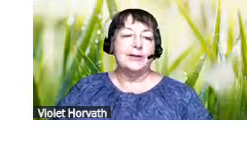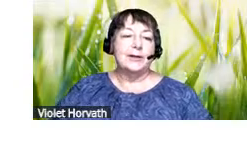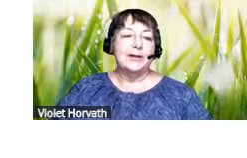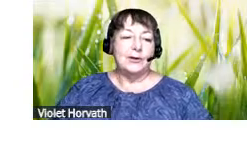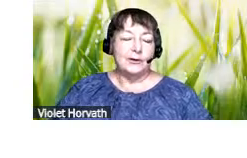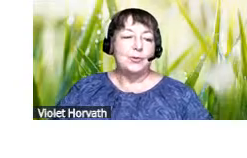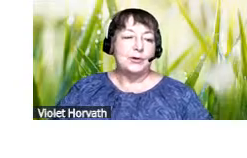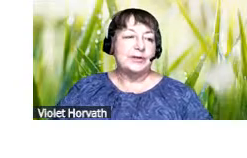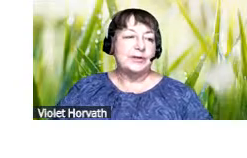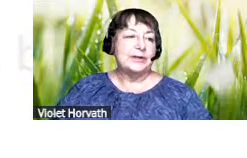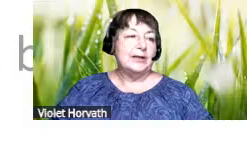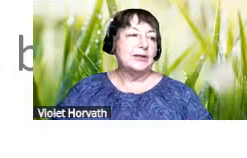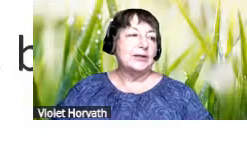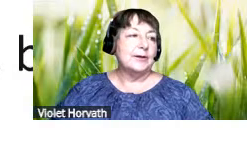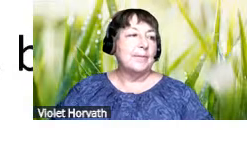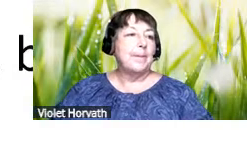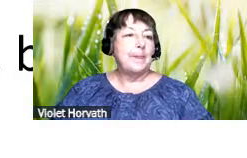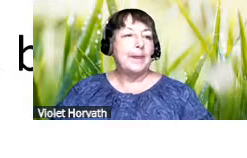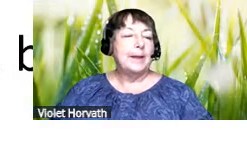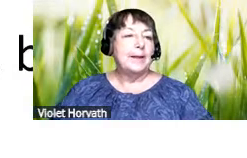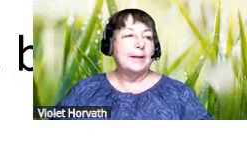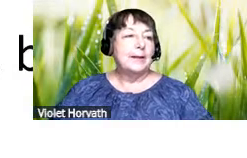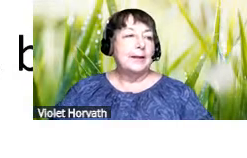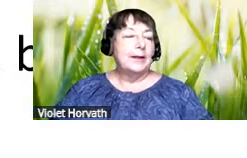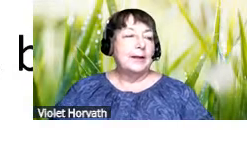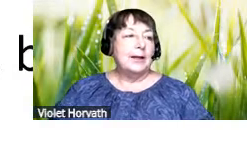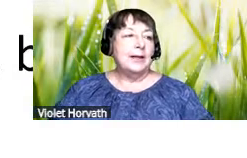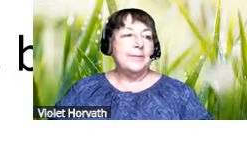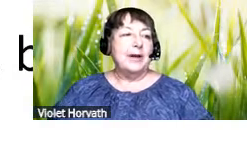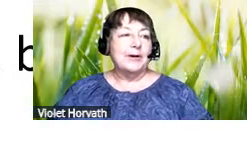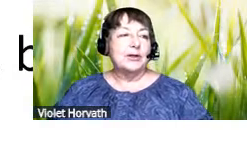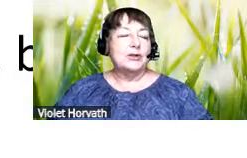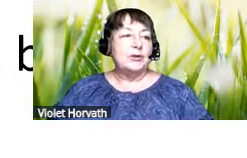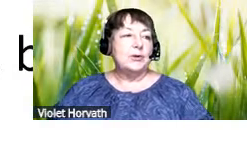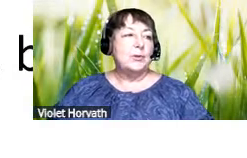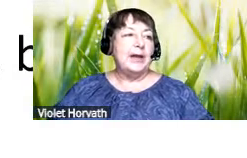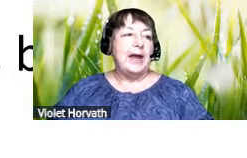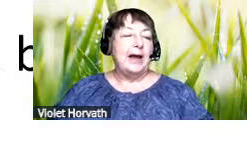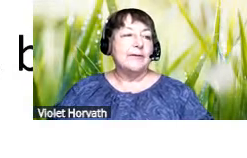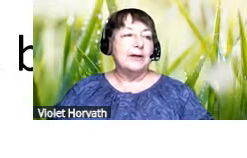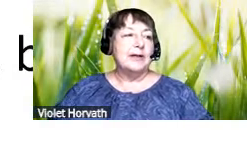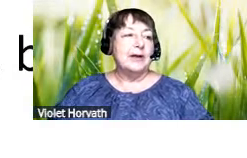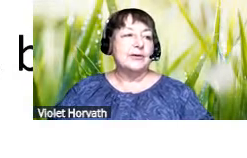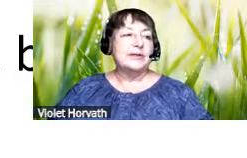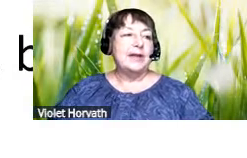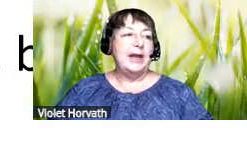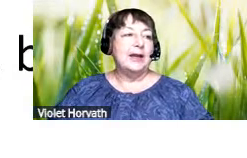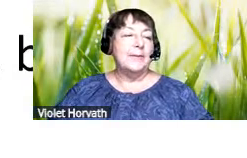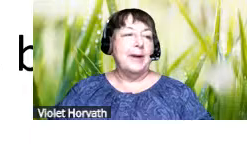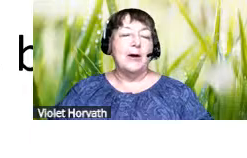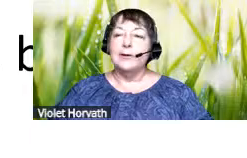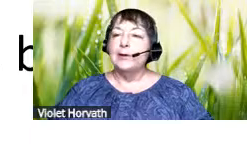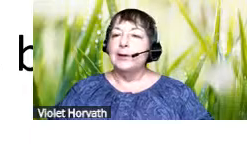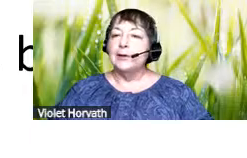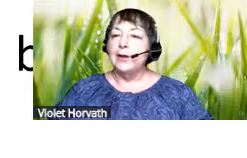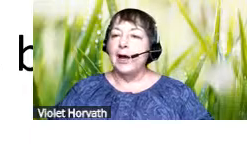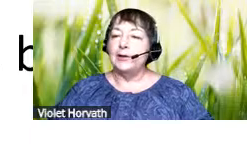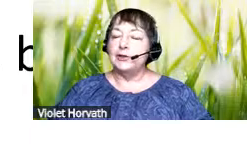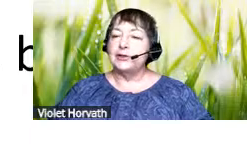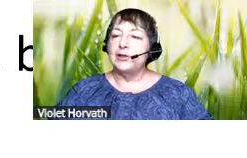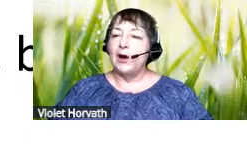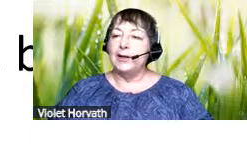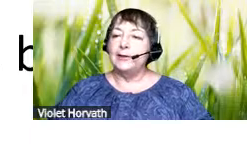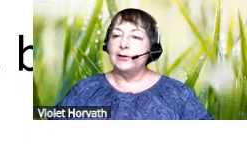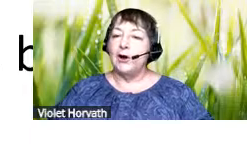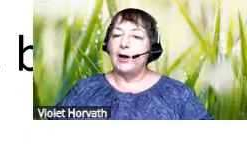good presentation. In America, too, we have another saying about not